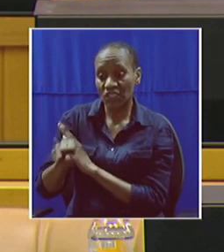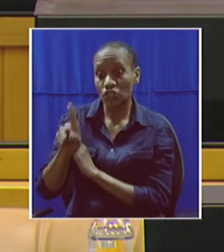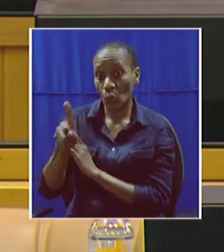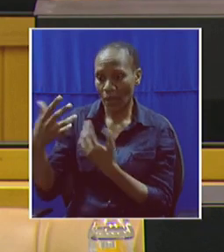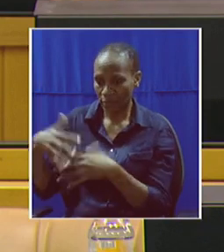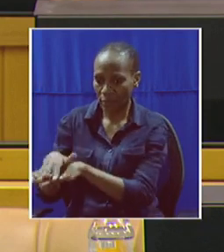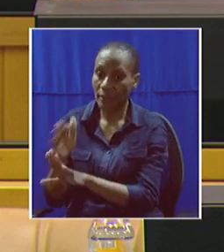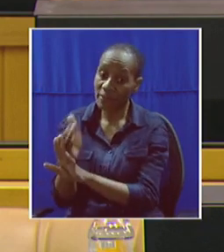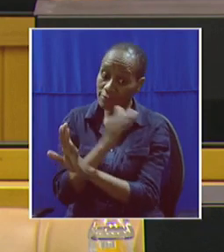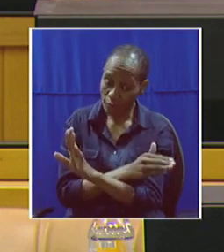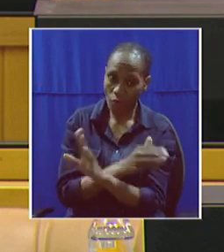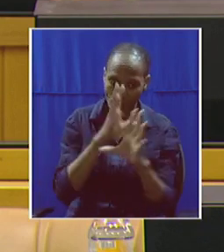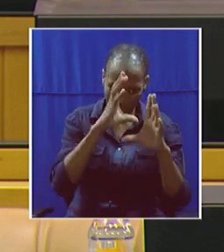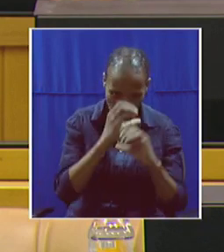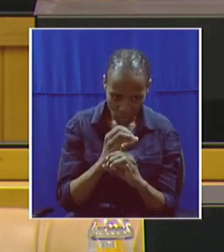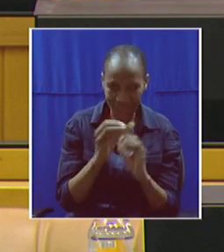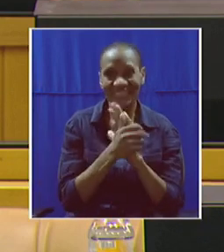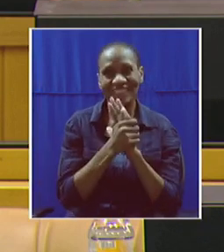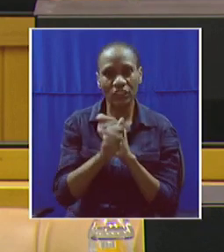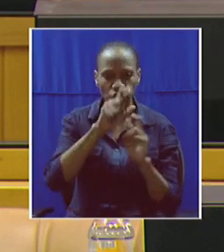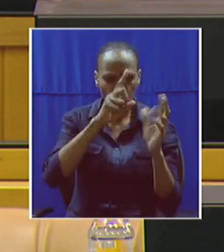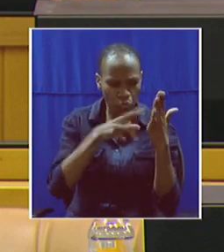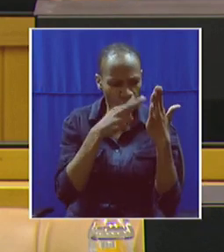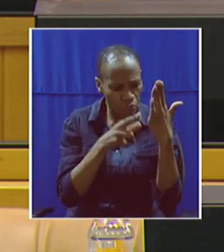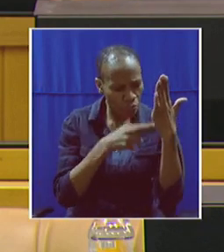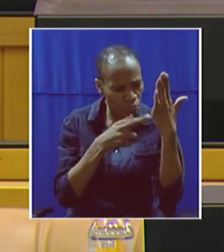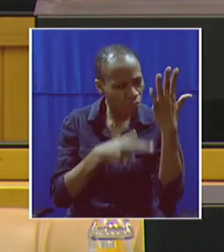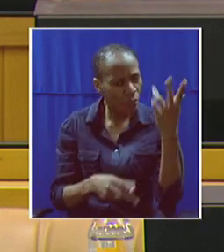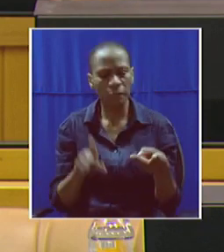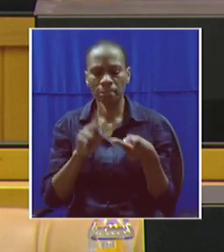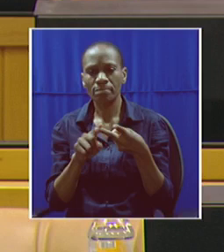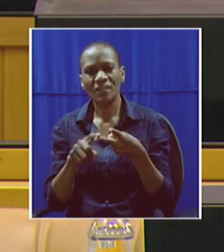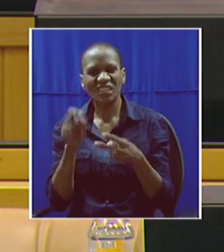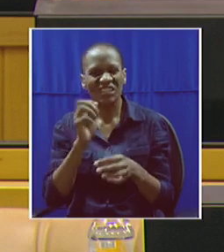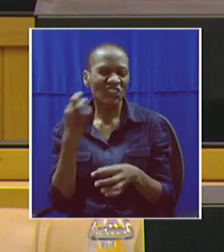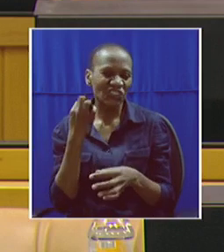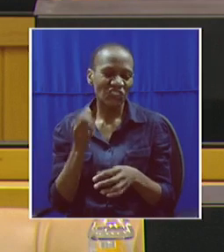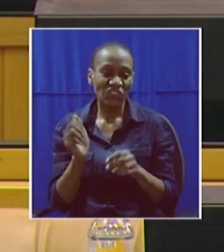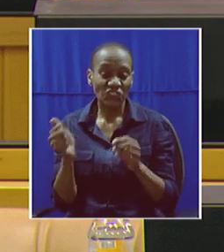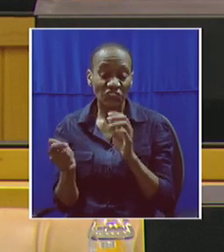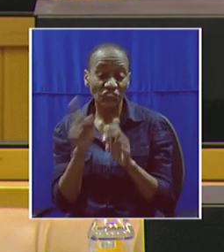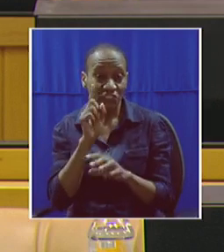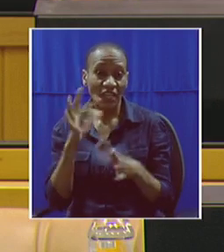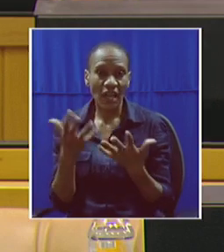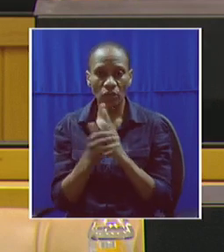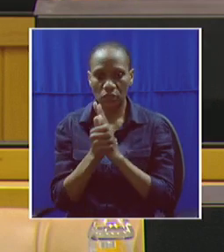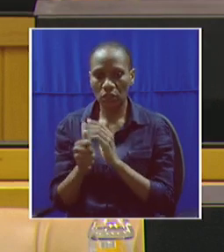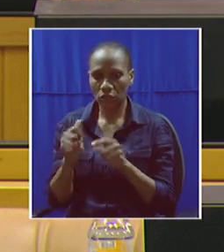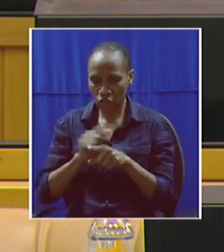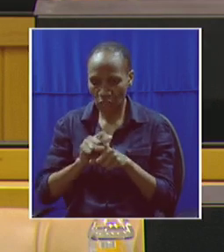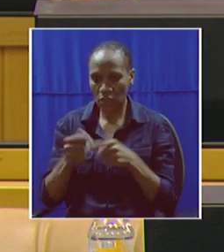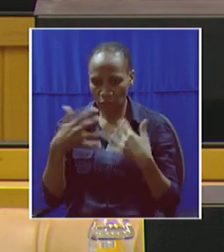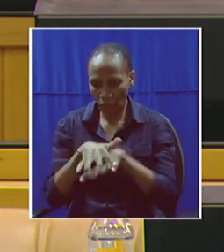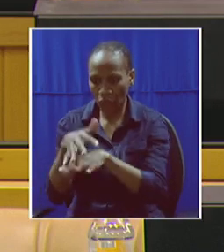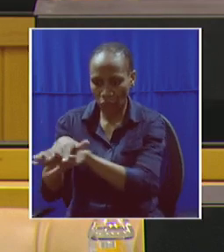deal with the issue of skills audit let's look at options of reskilling and upskilling but also look at